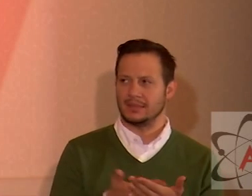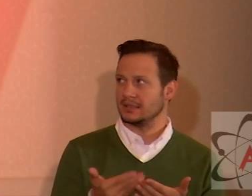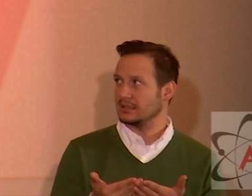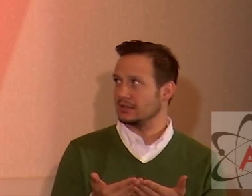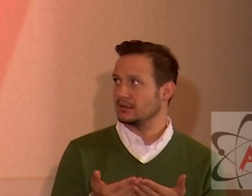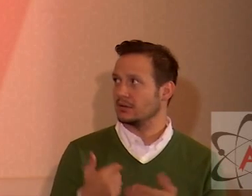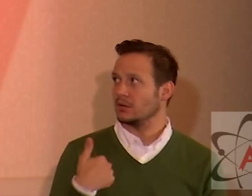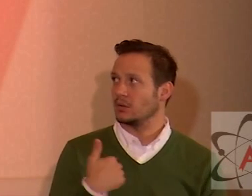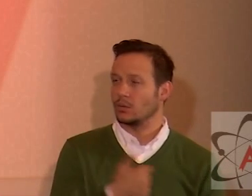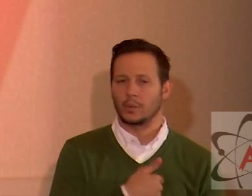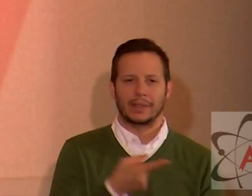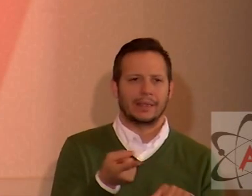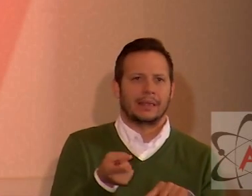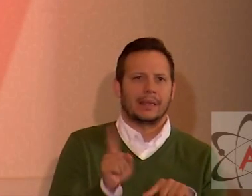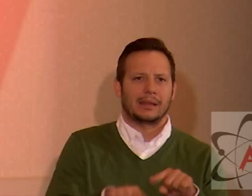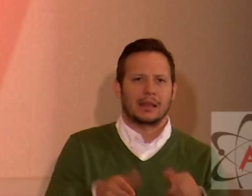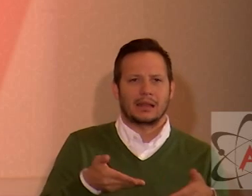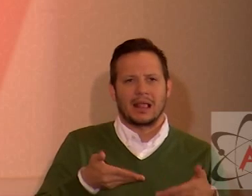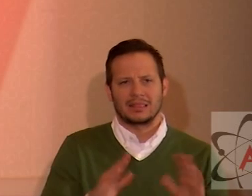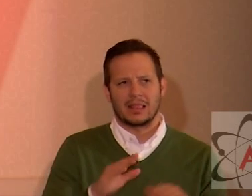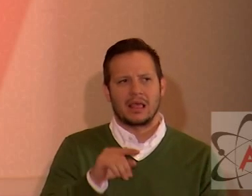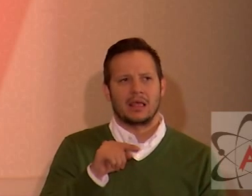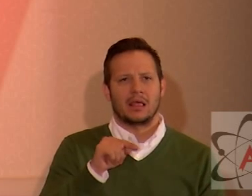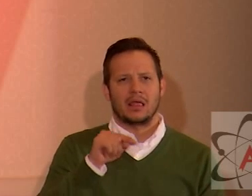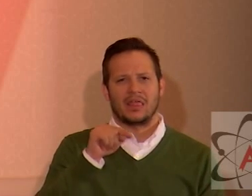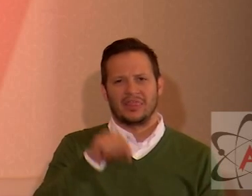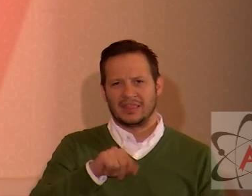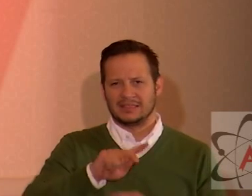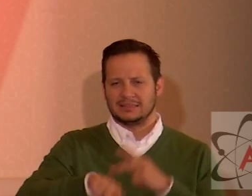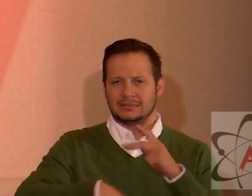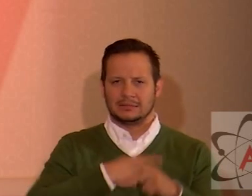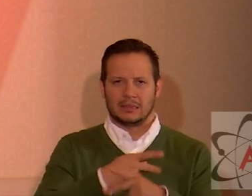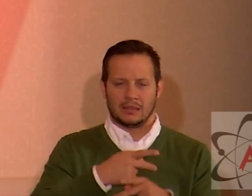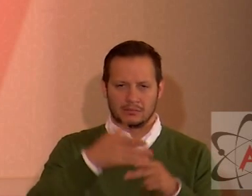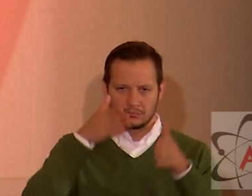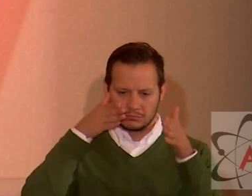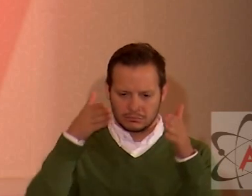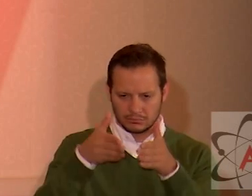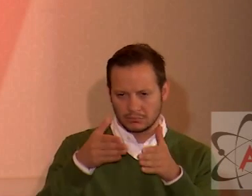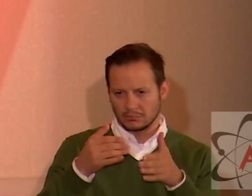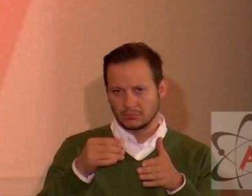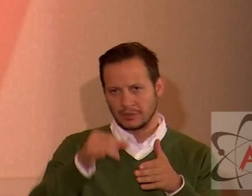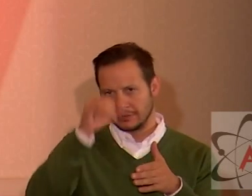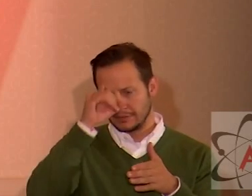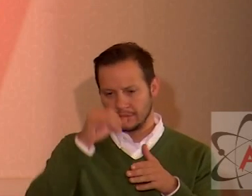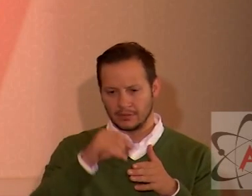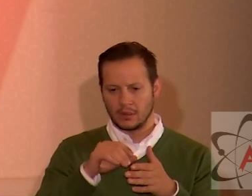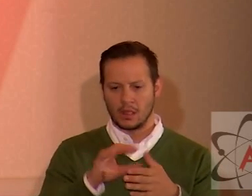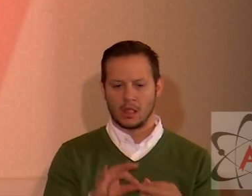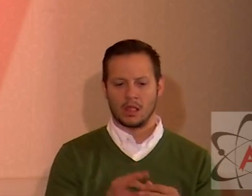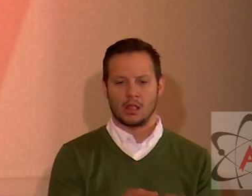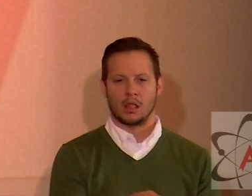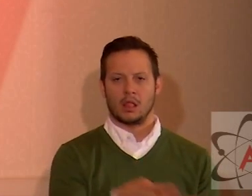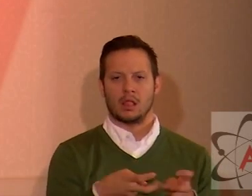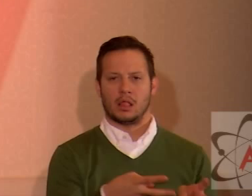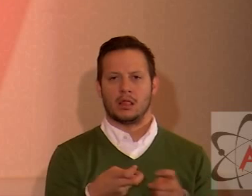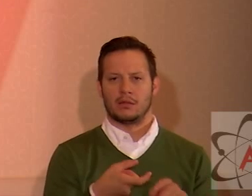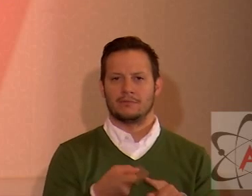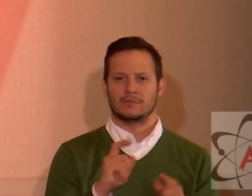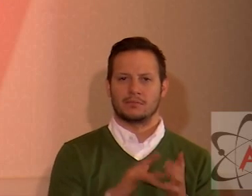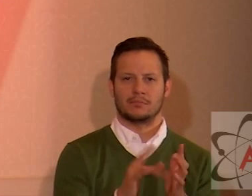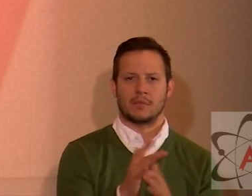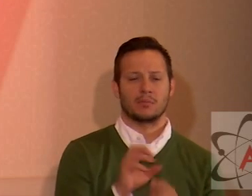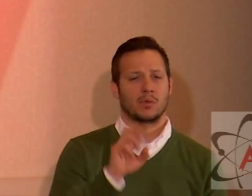We cannot allow this kind of idiosyncratic cherry-picking of Bible text or anybody else's